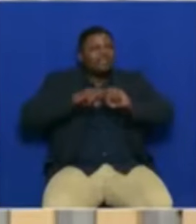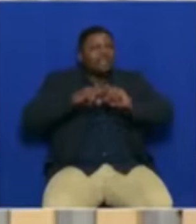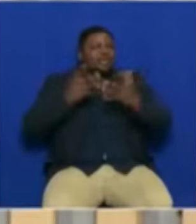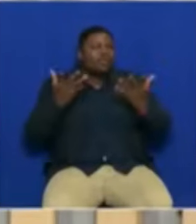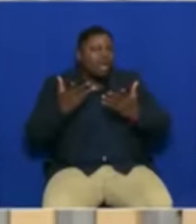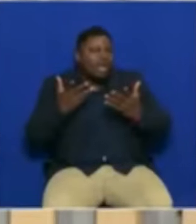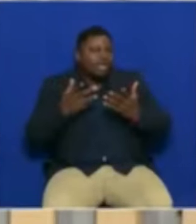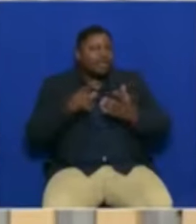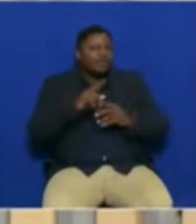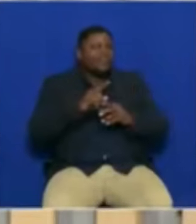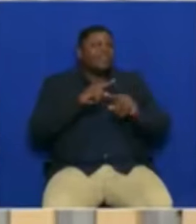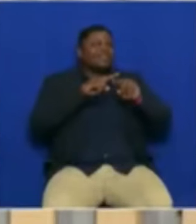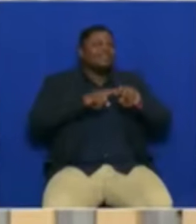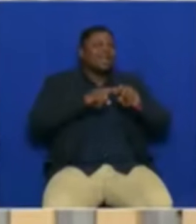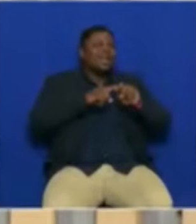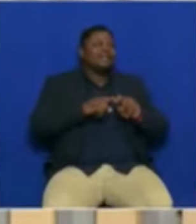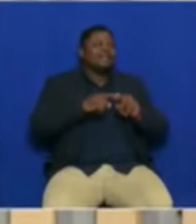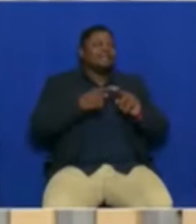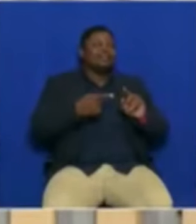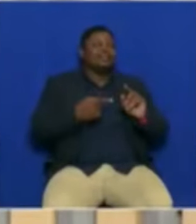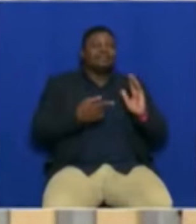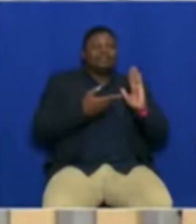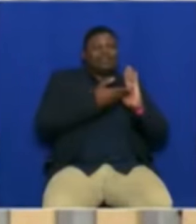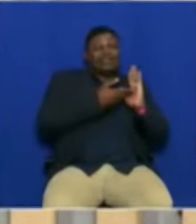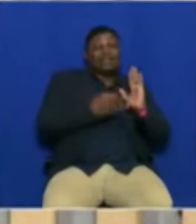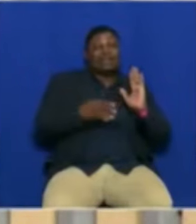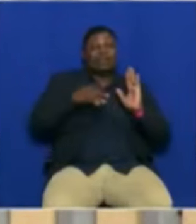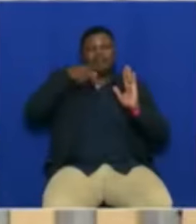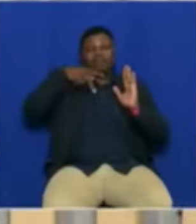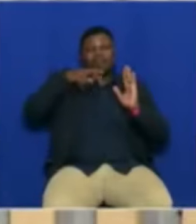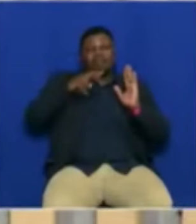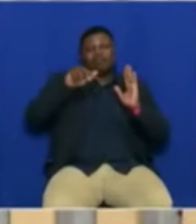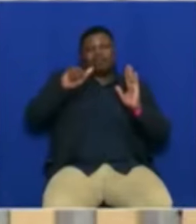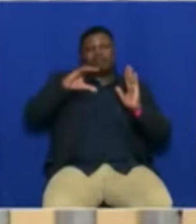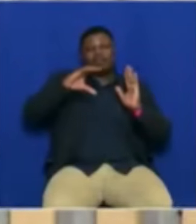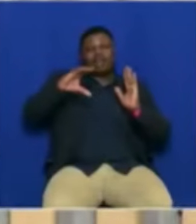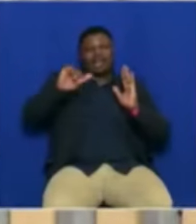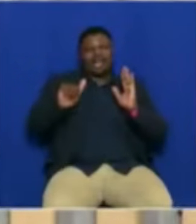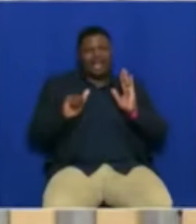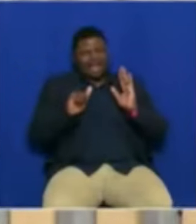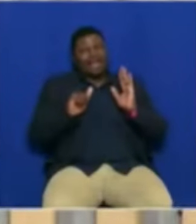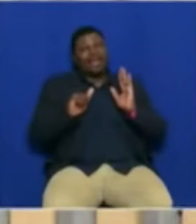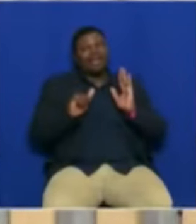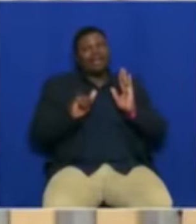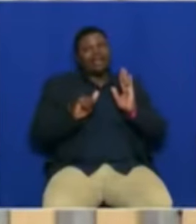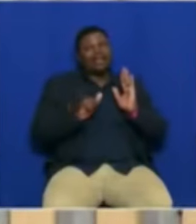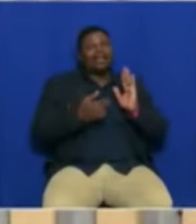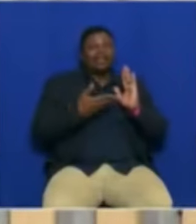According to the charge sheet. Yes, That's written- according to this the is charge sheet. According to the charge sheet. Yes. Okay, all right.